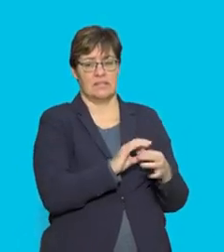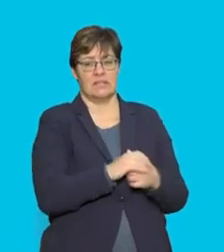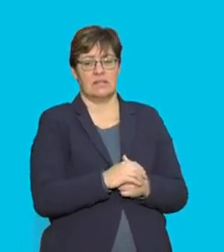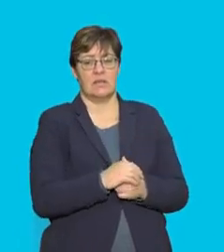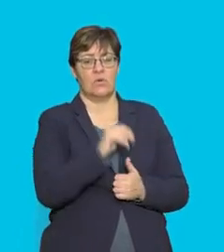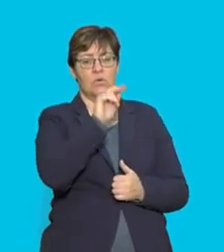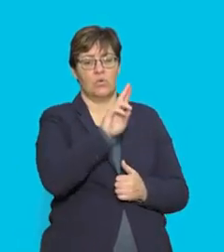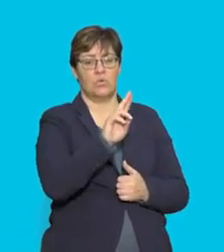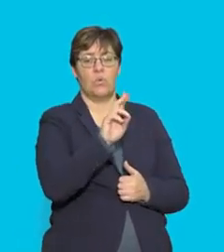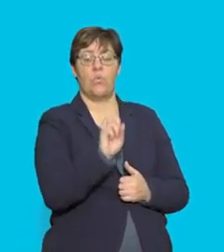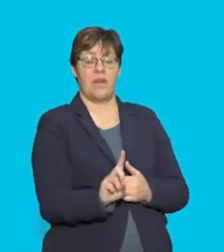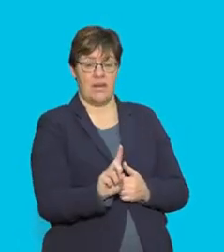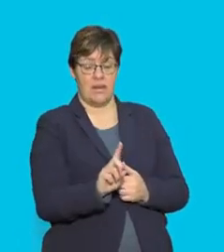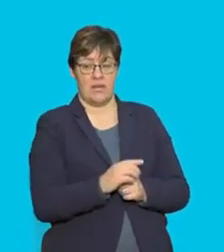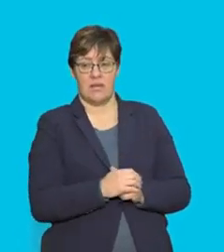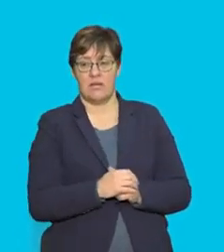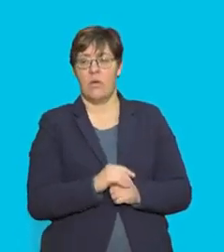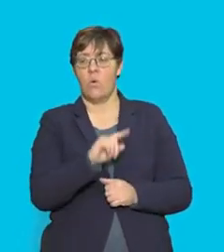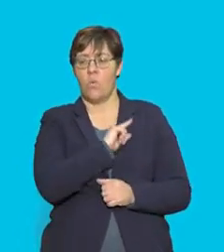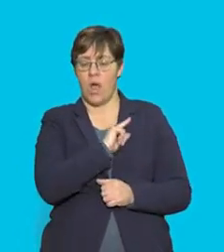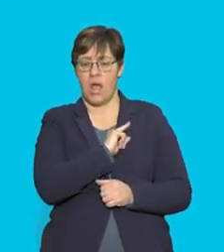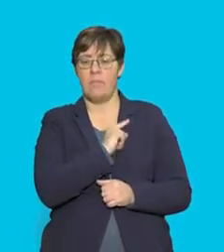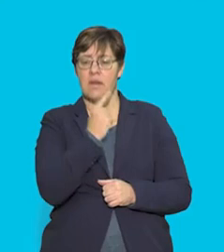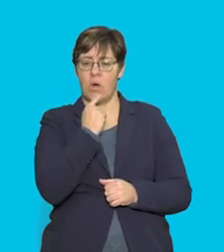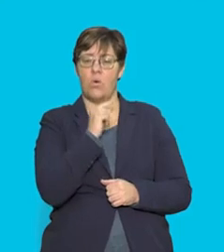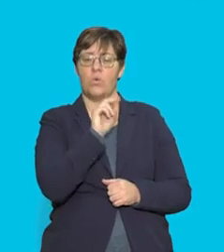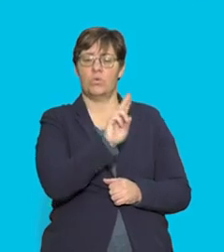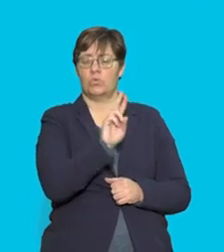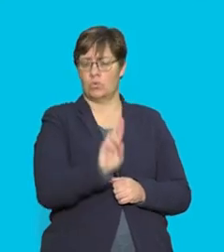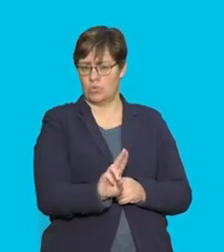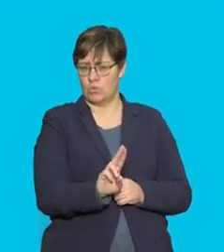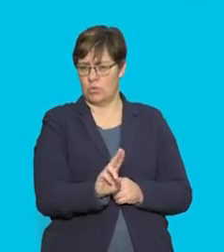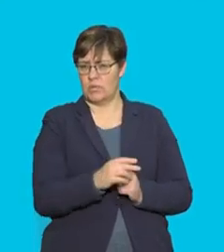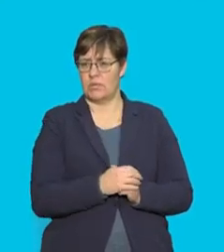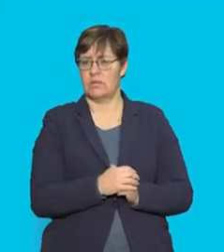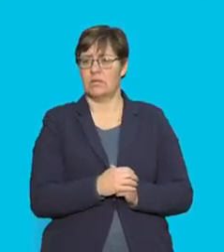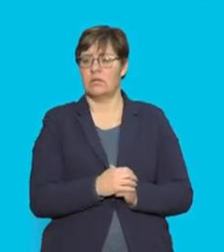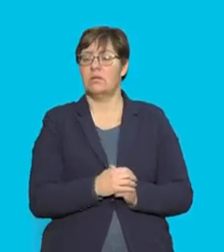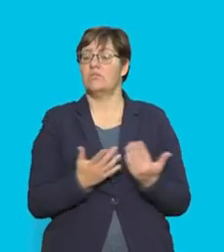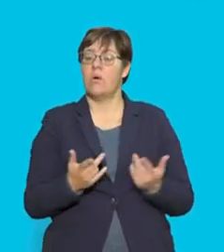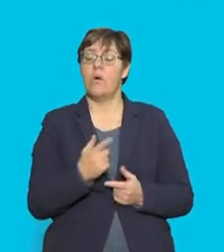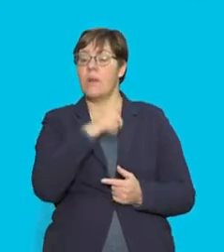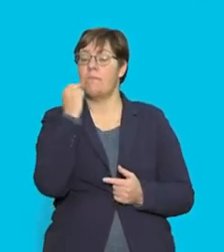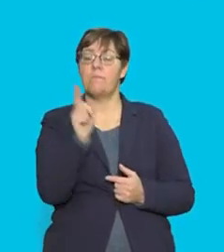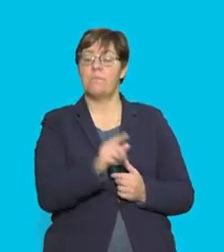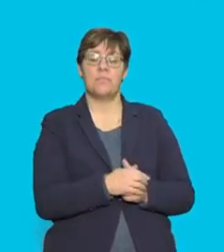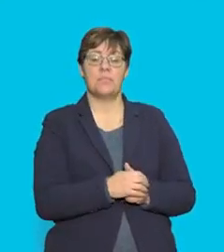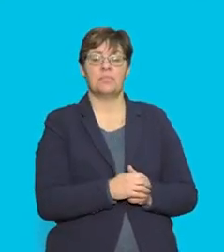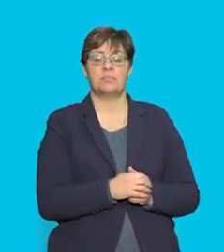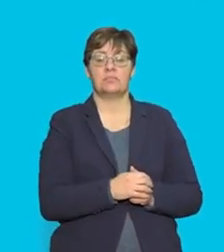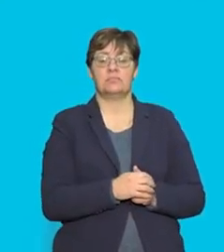this to U1, right? Because I'm only talking about U2, right? So there's what we